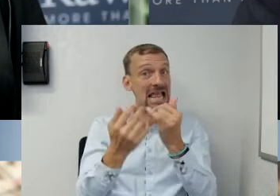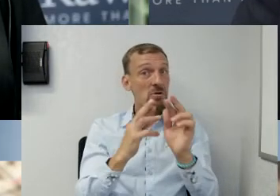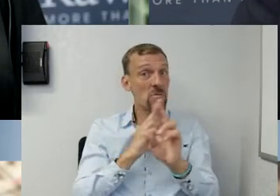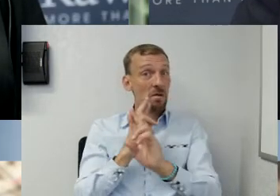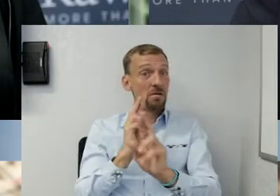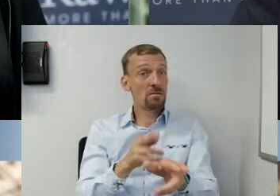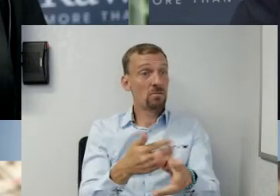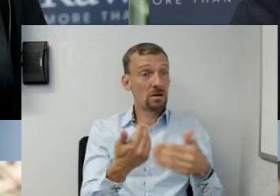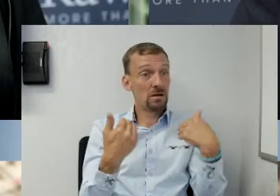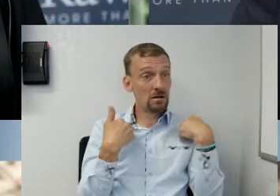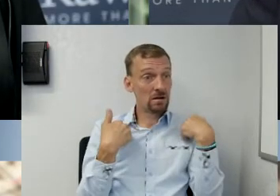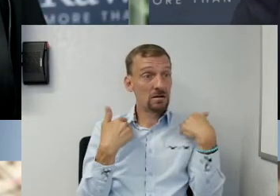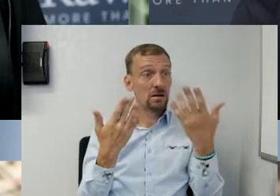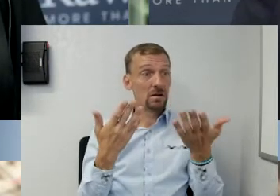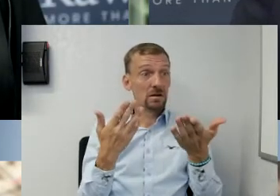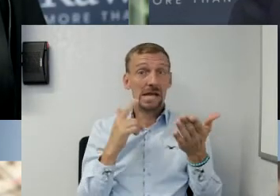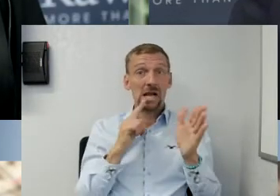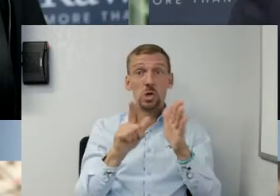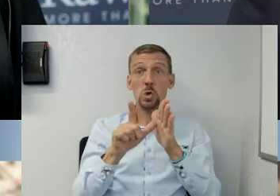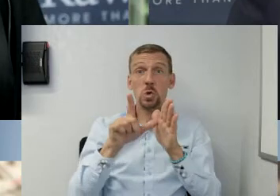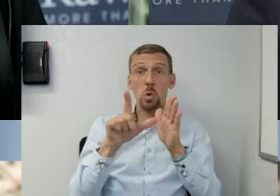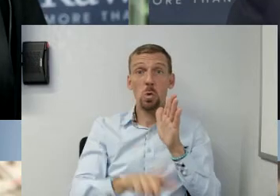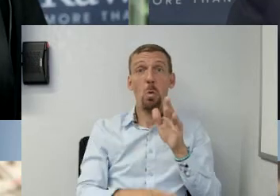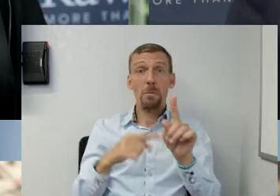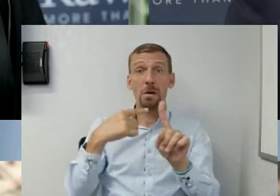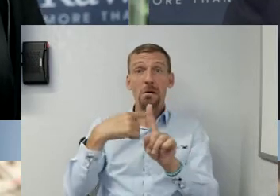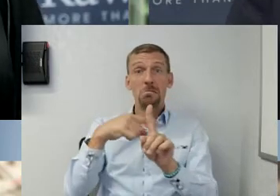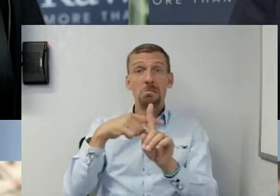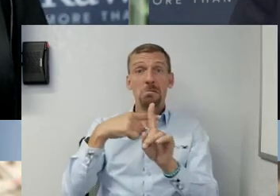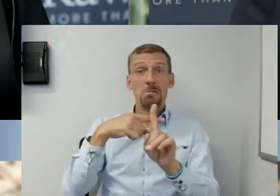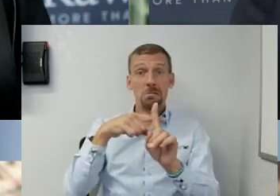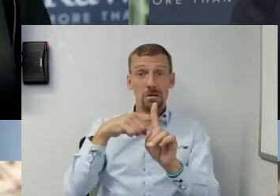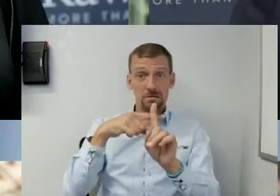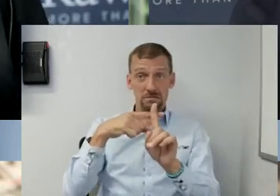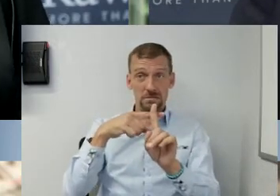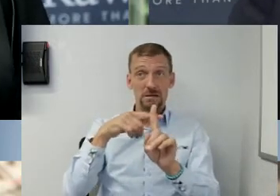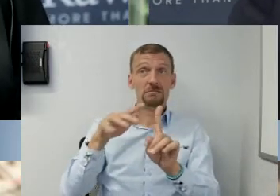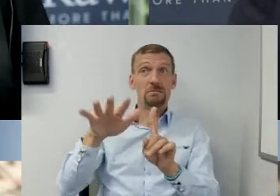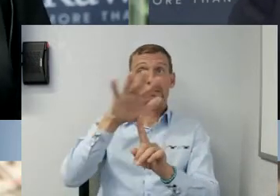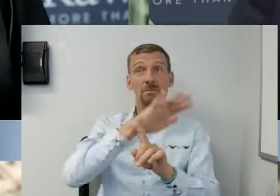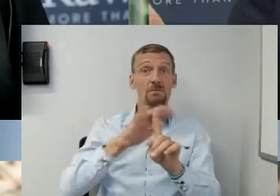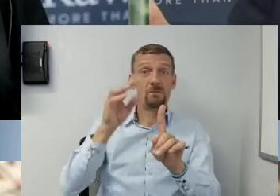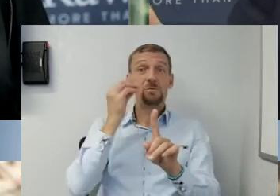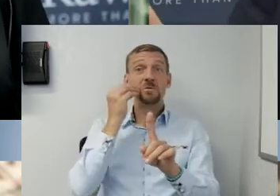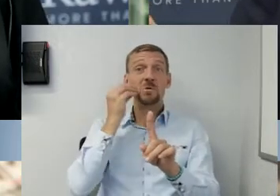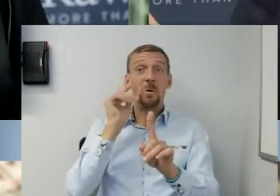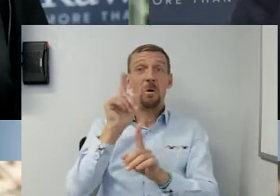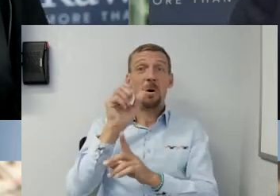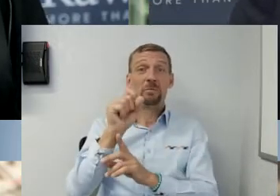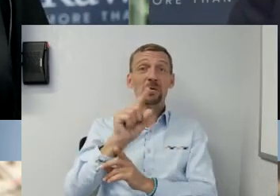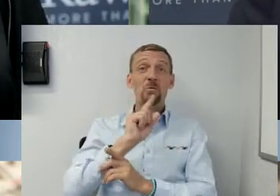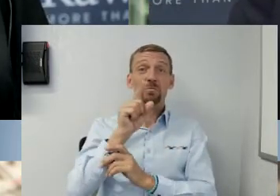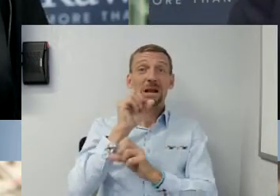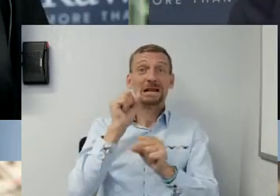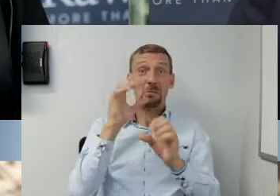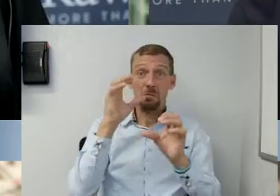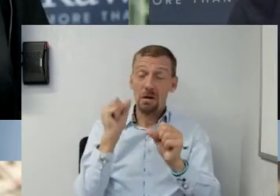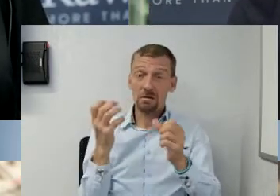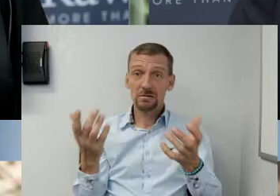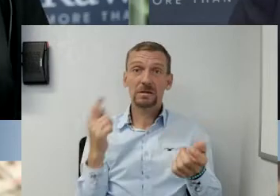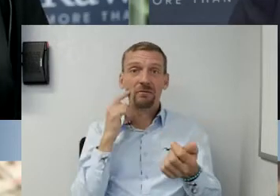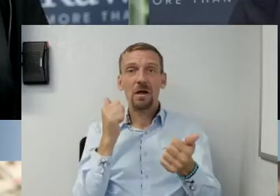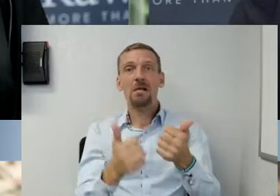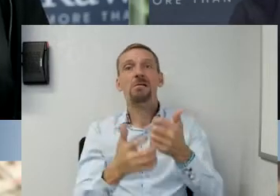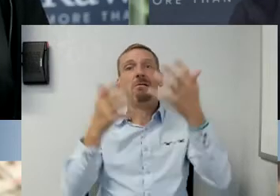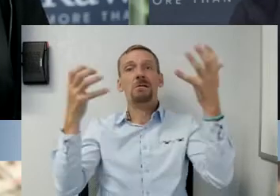is that there is a pretty low positivity rate among the homeless, which I think is surprising Right. to a